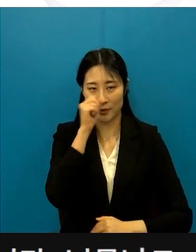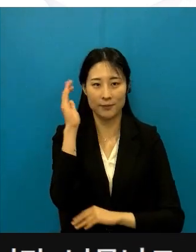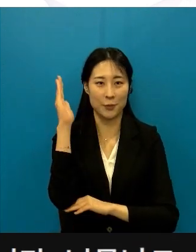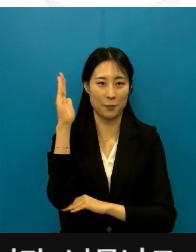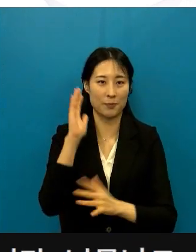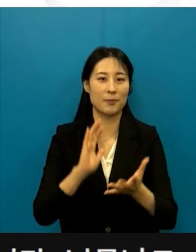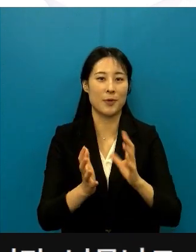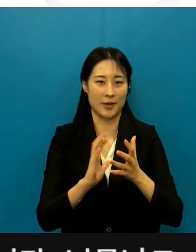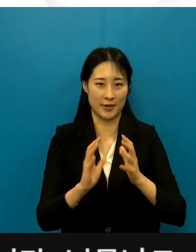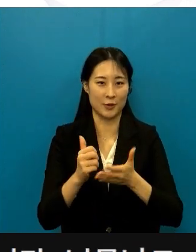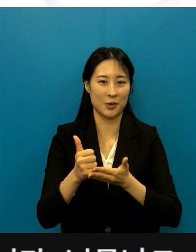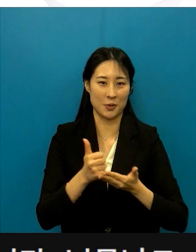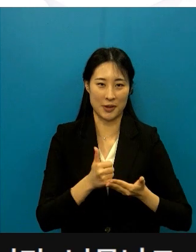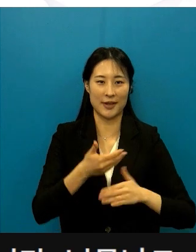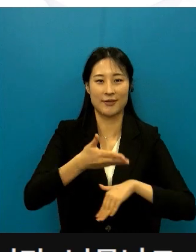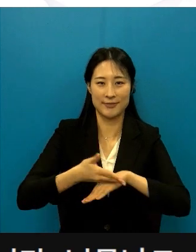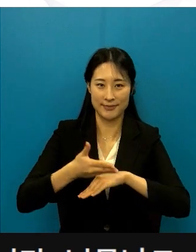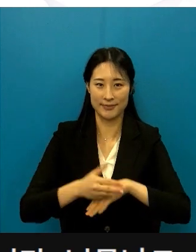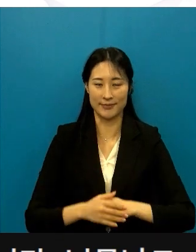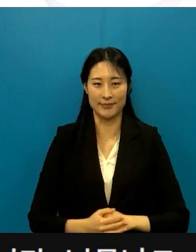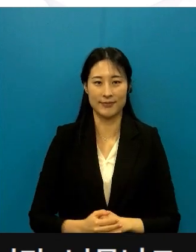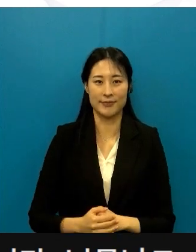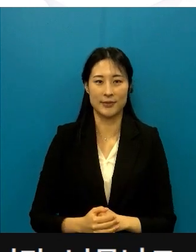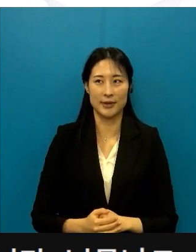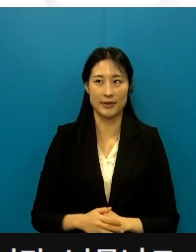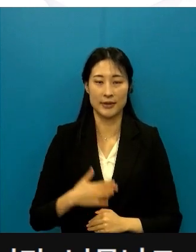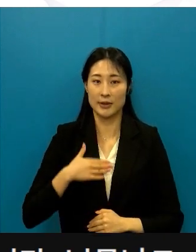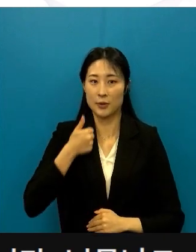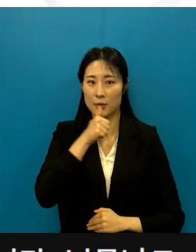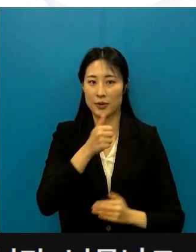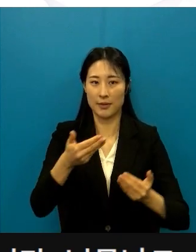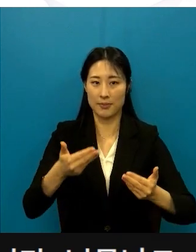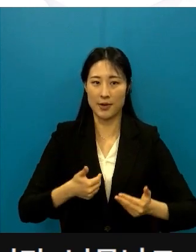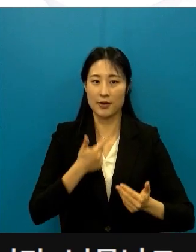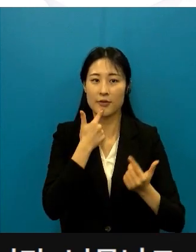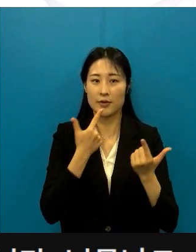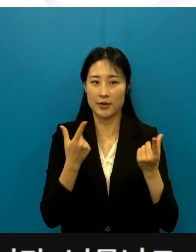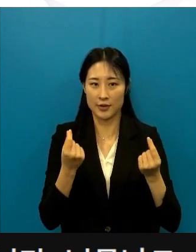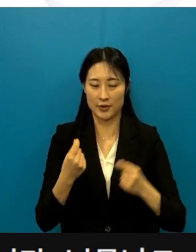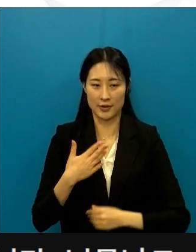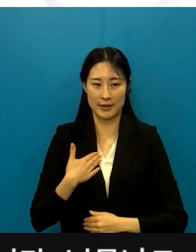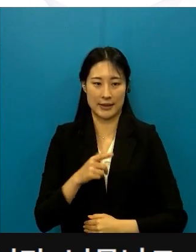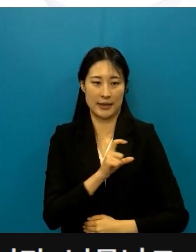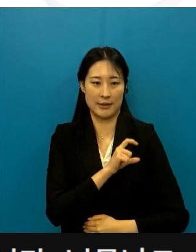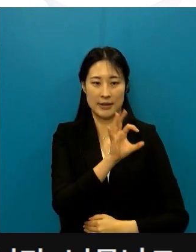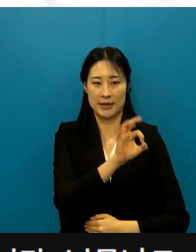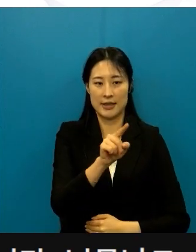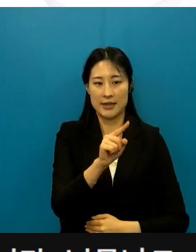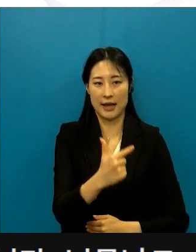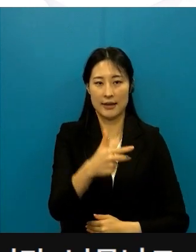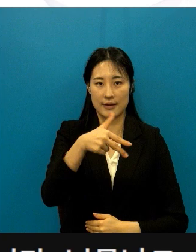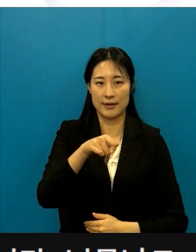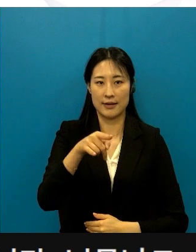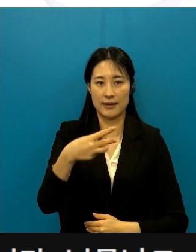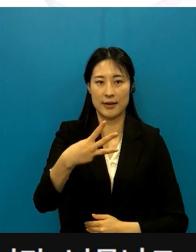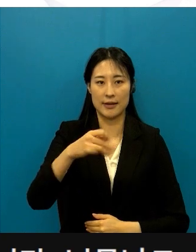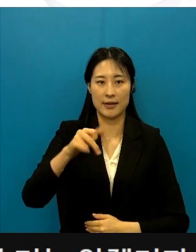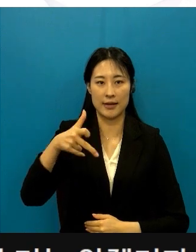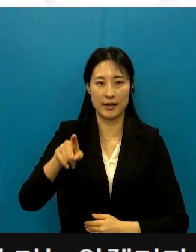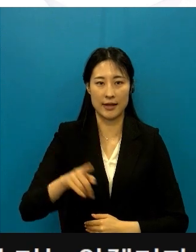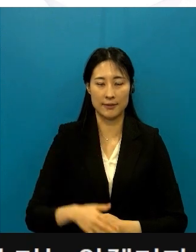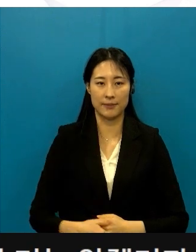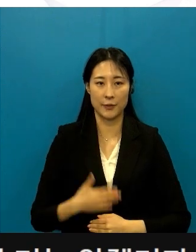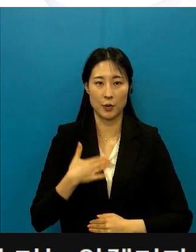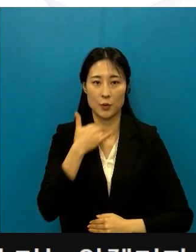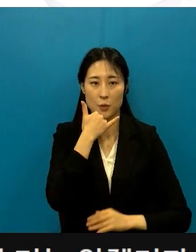name is Dr. Angelika Reichestein. I am originally from Germany, but I live and work in England, where